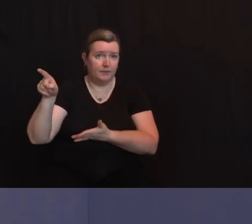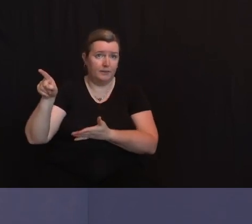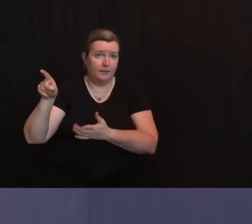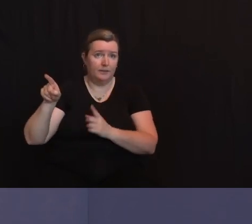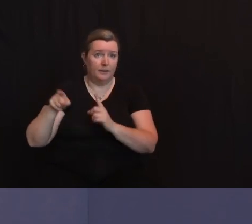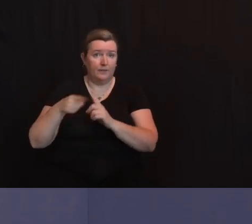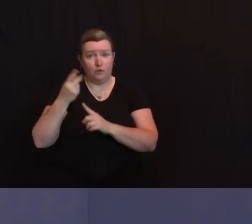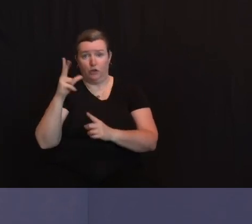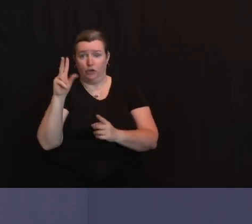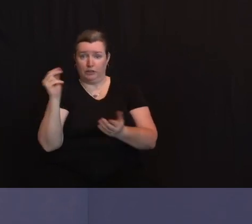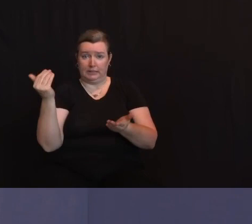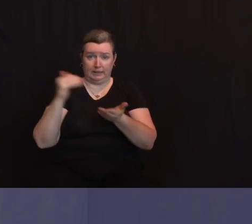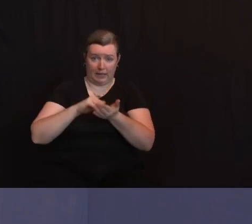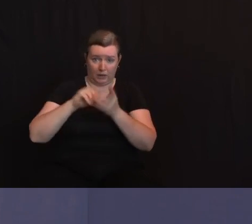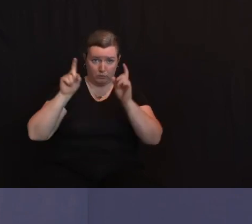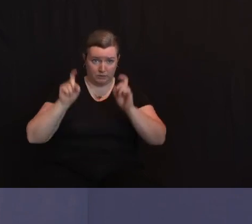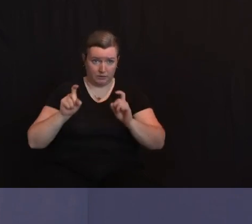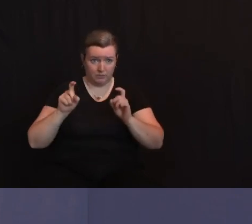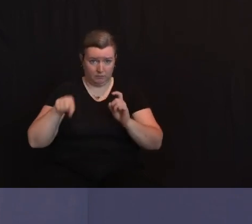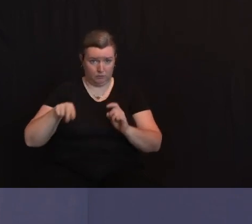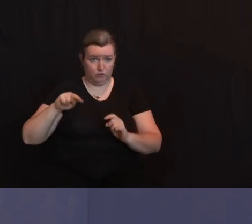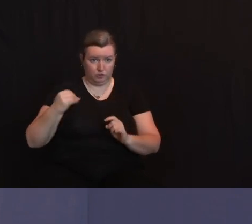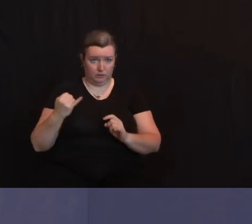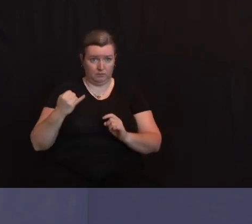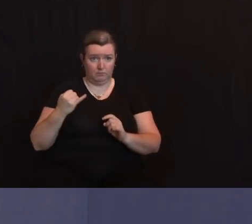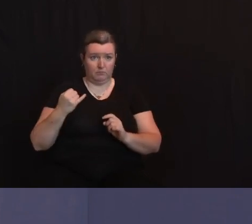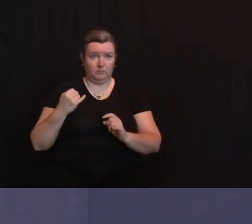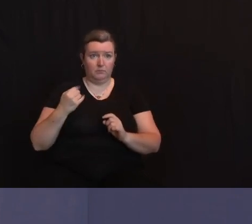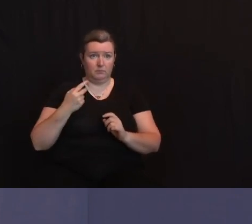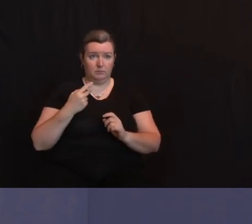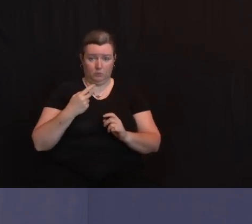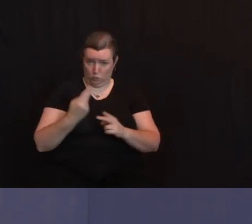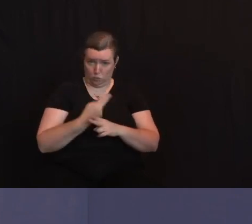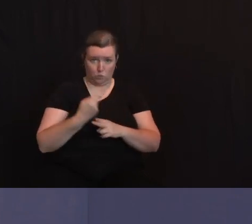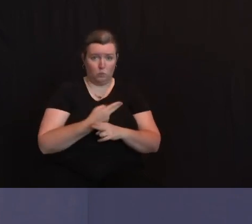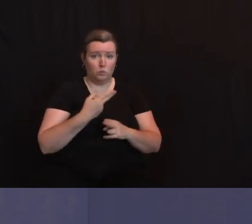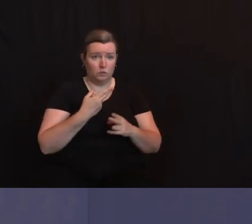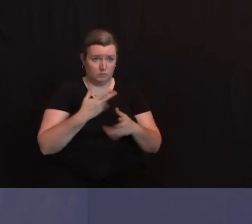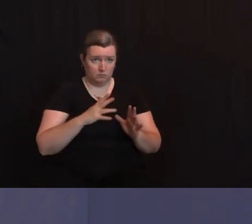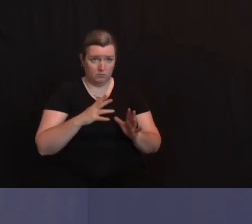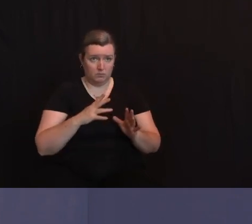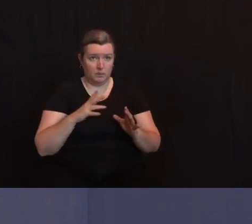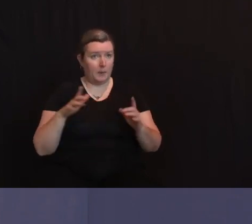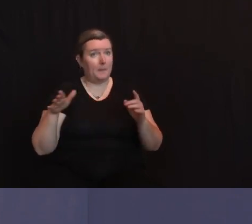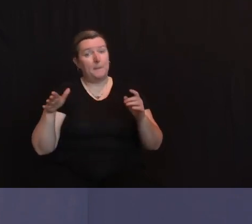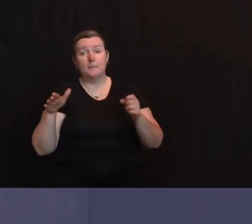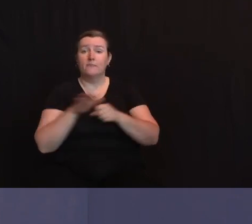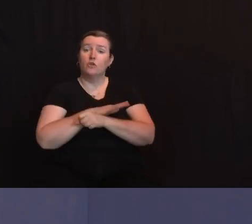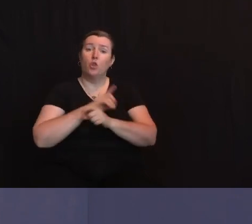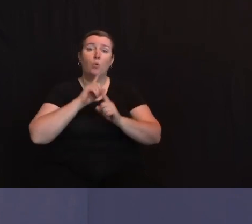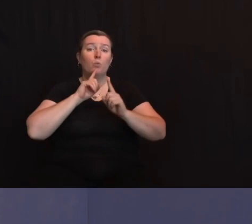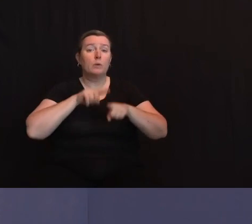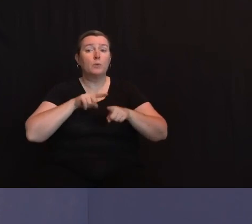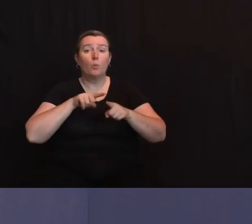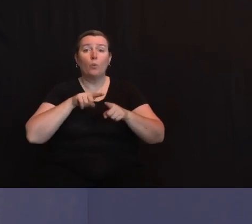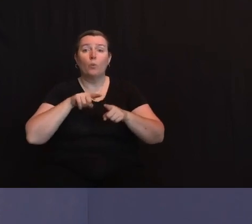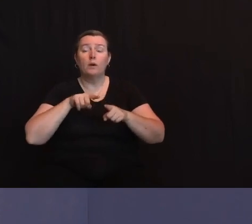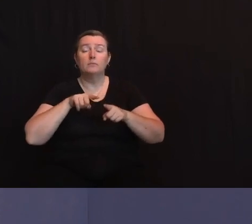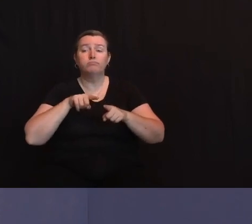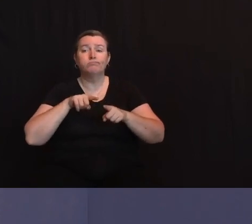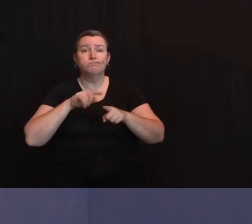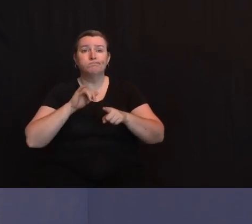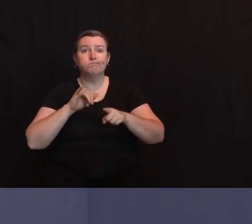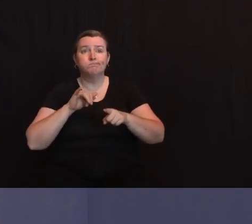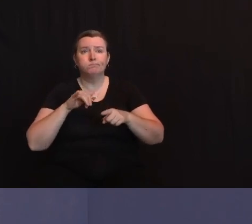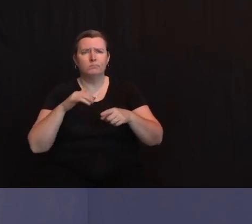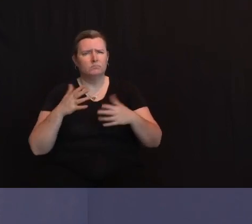us. We are using that, so I'll be able to give you a full report. I can even do it, later